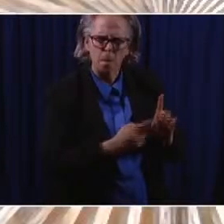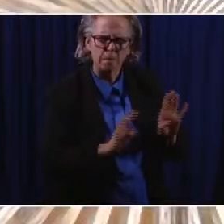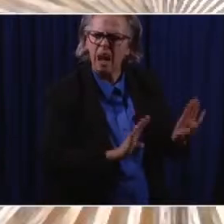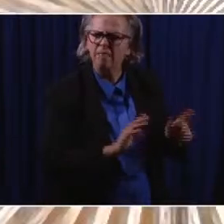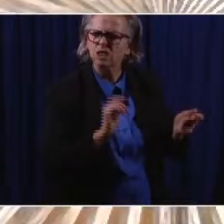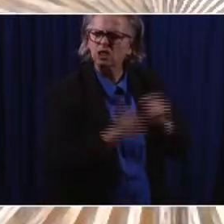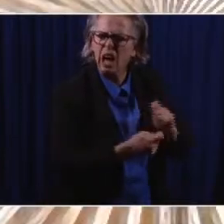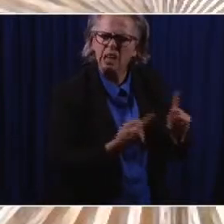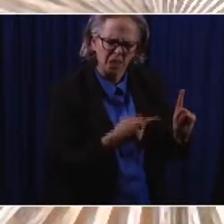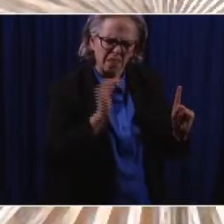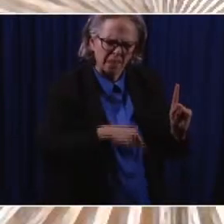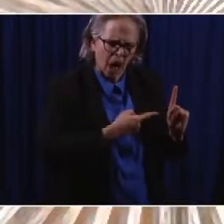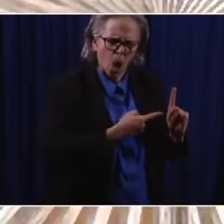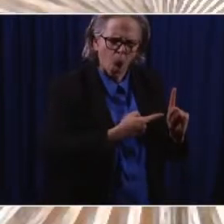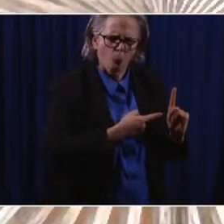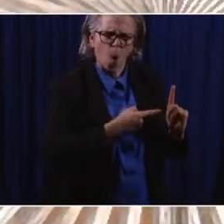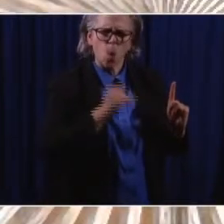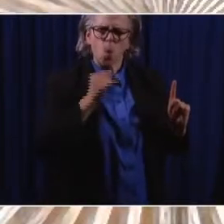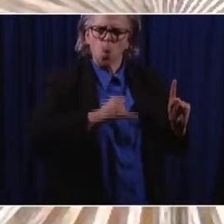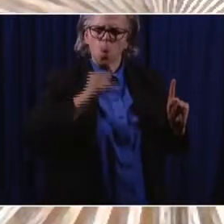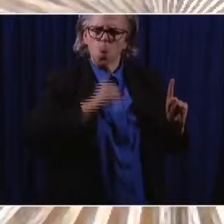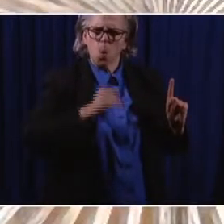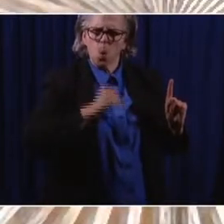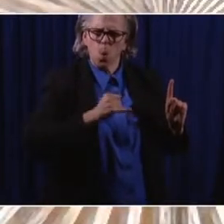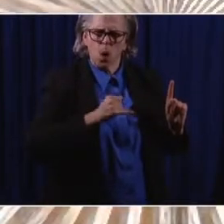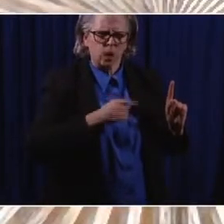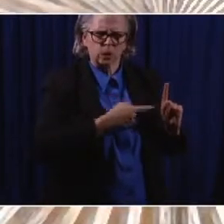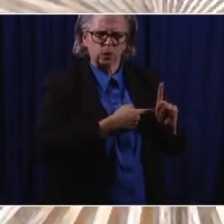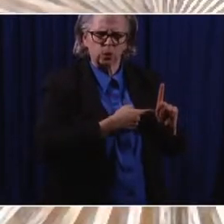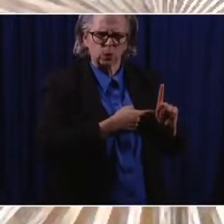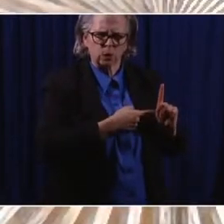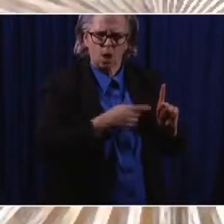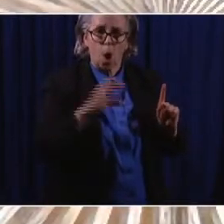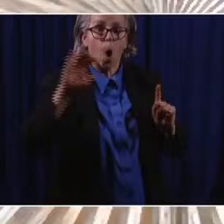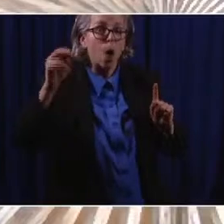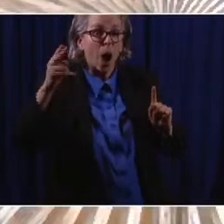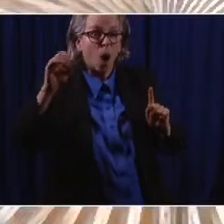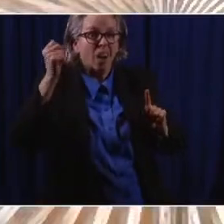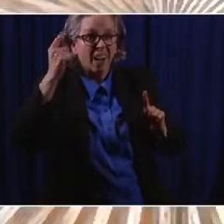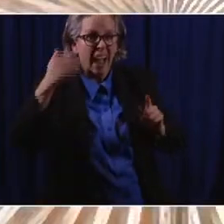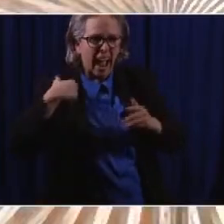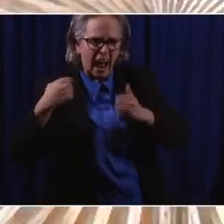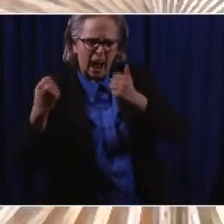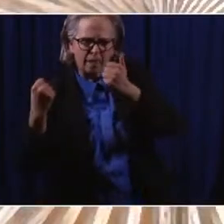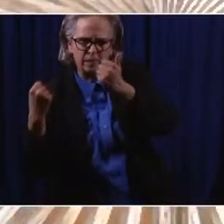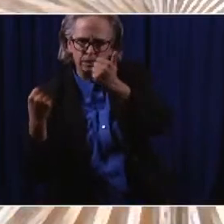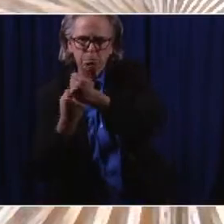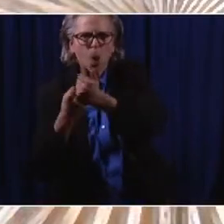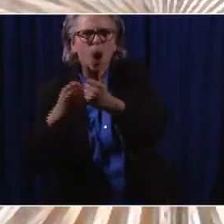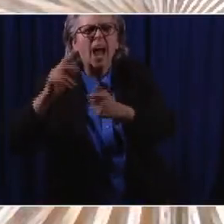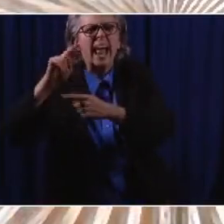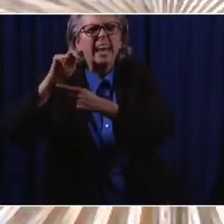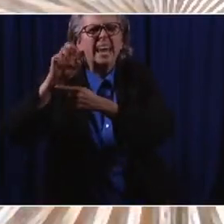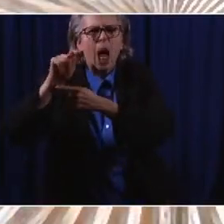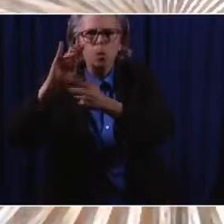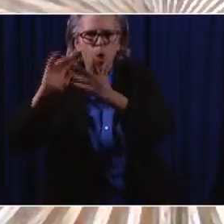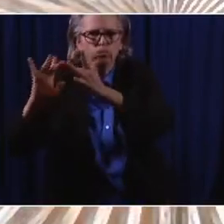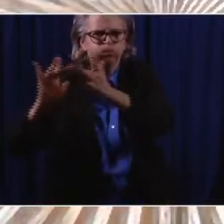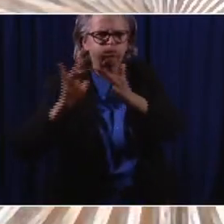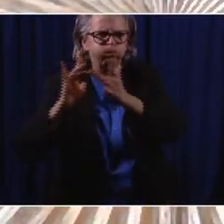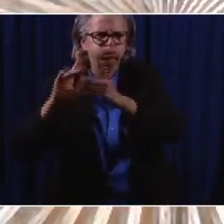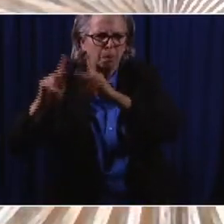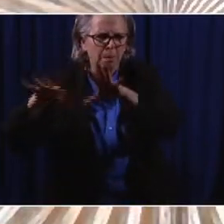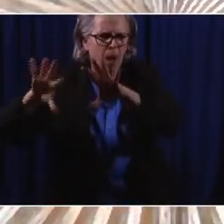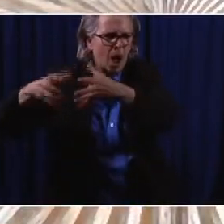a support network in the state of Ohio that can help you. And one avenue to get support is the COVID care